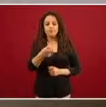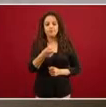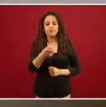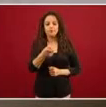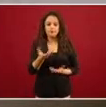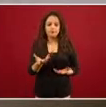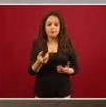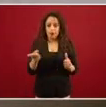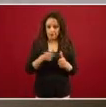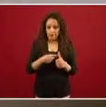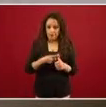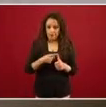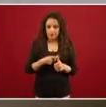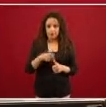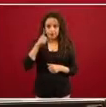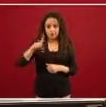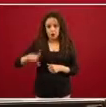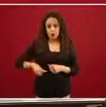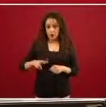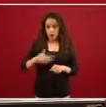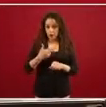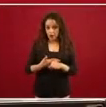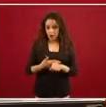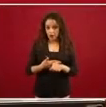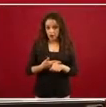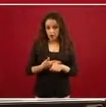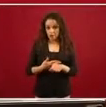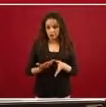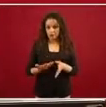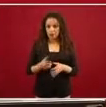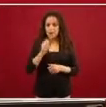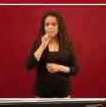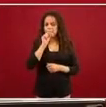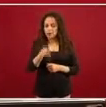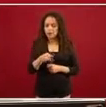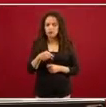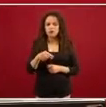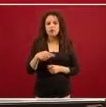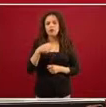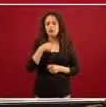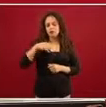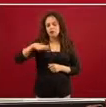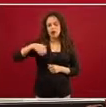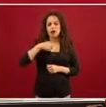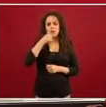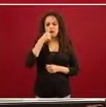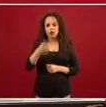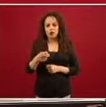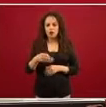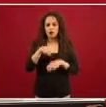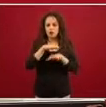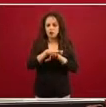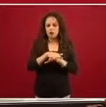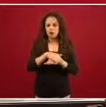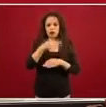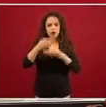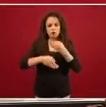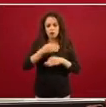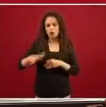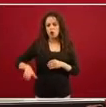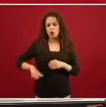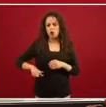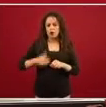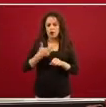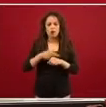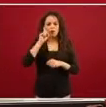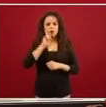the commentary of Governor Bonilla, I want to say first about Governor